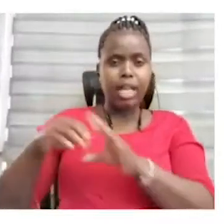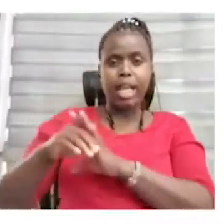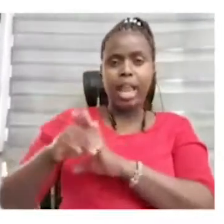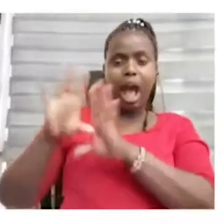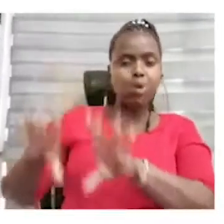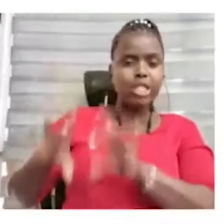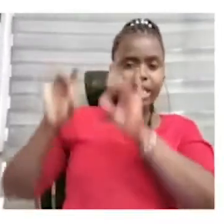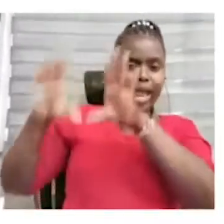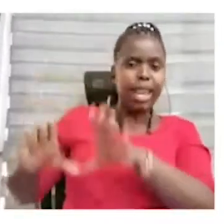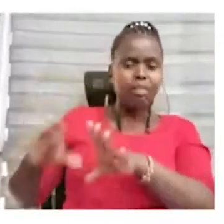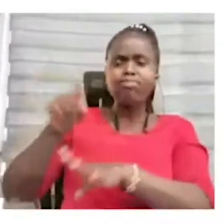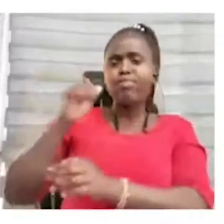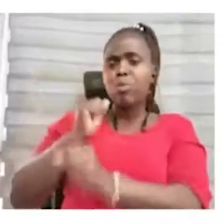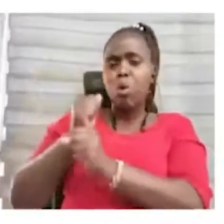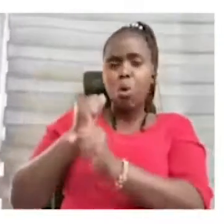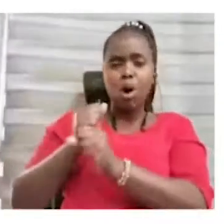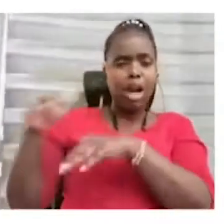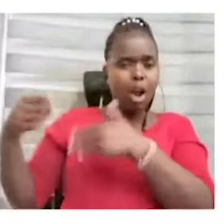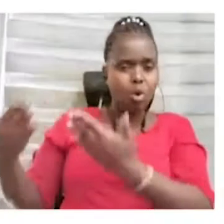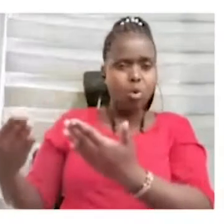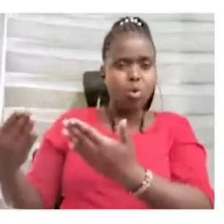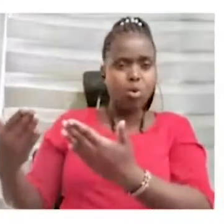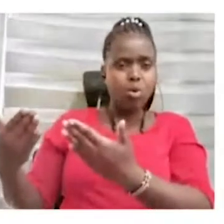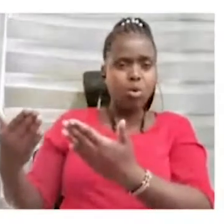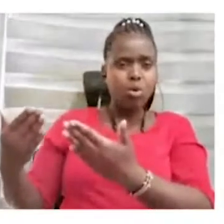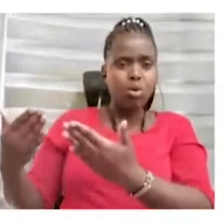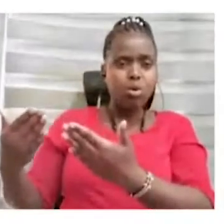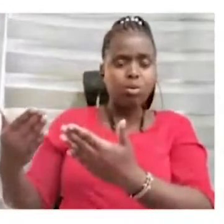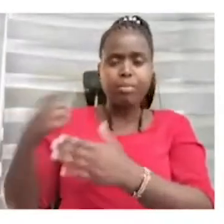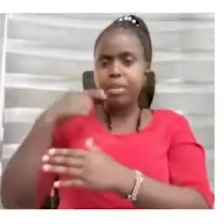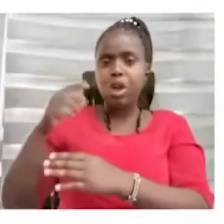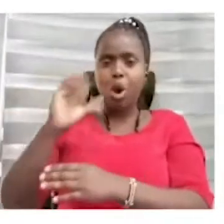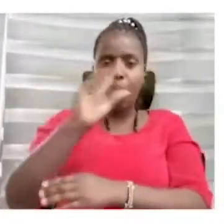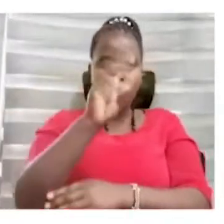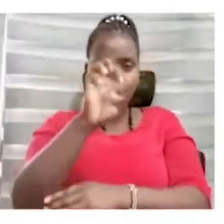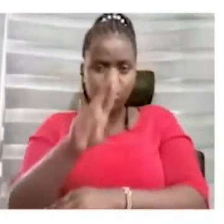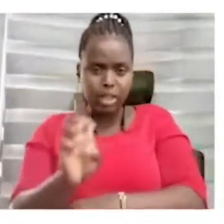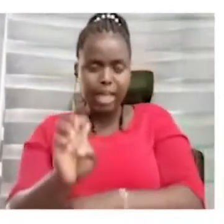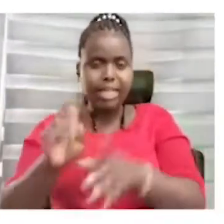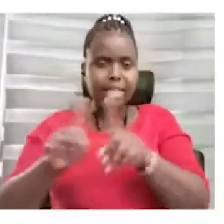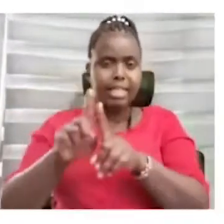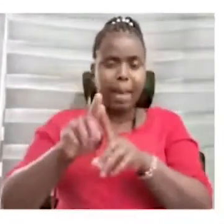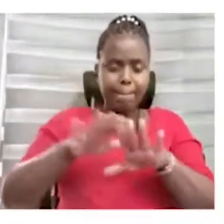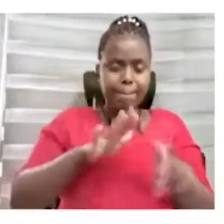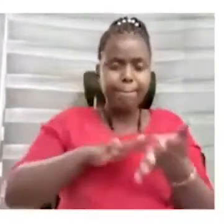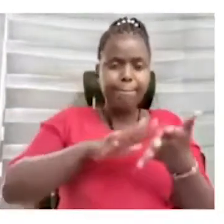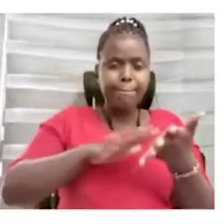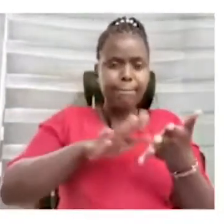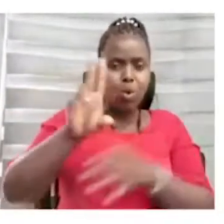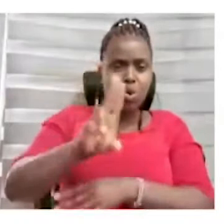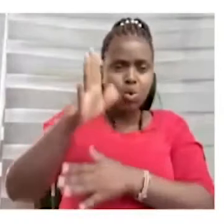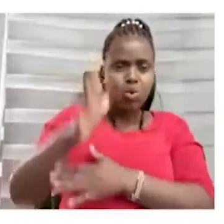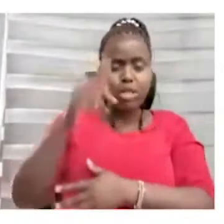ads, who is a Braille coder and Braille user. And he wanted just